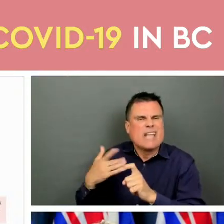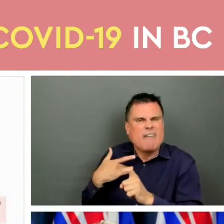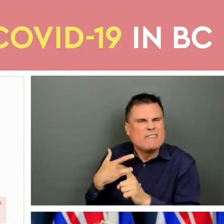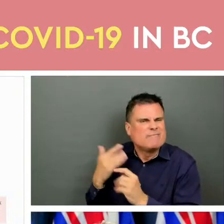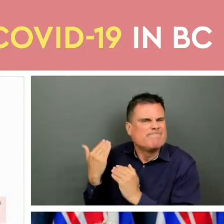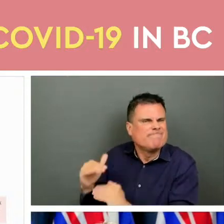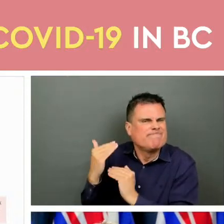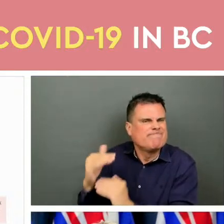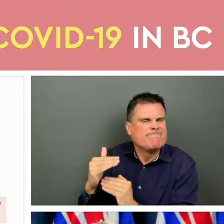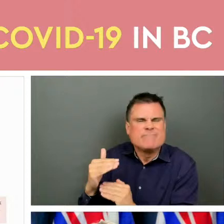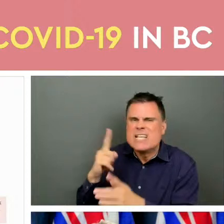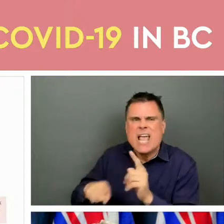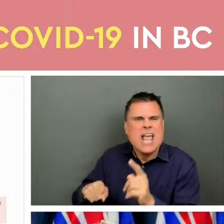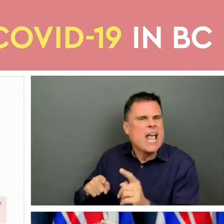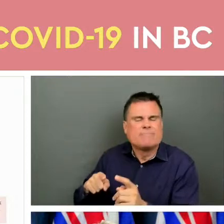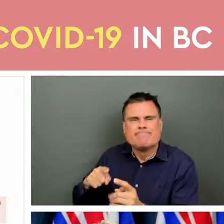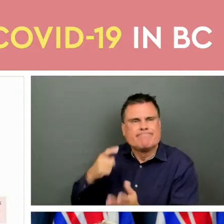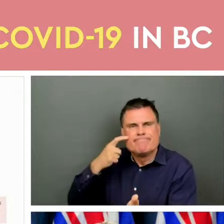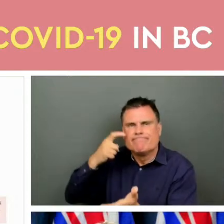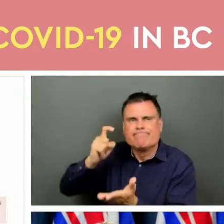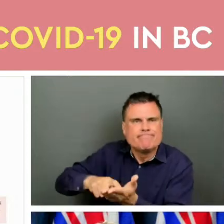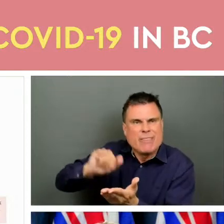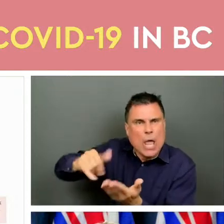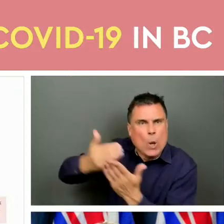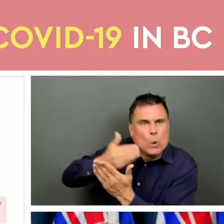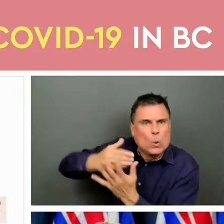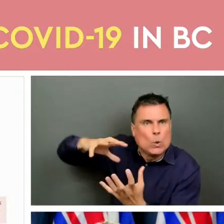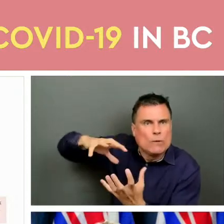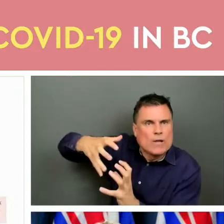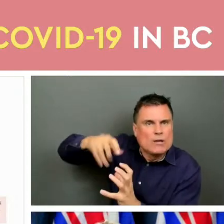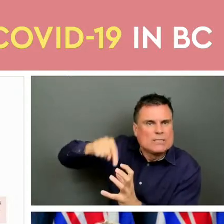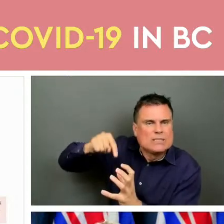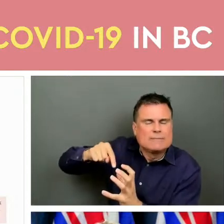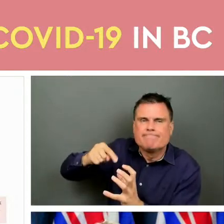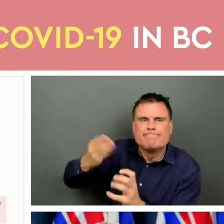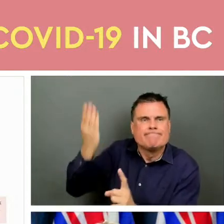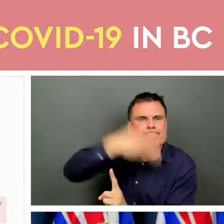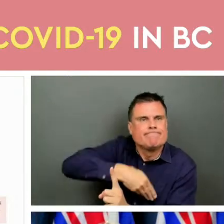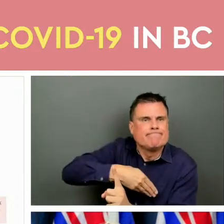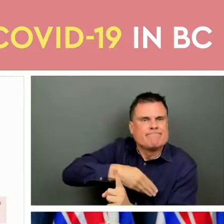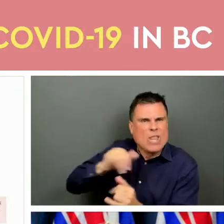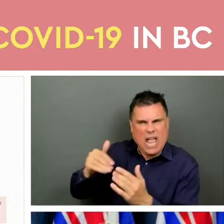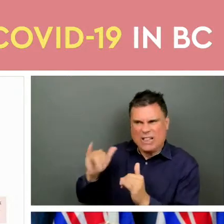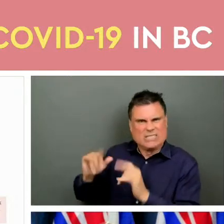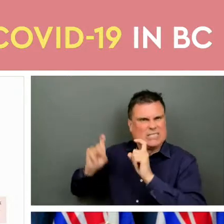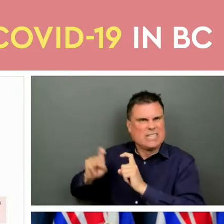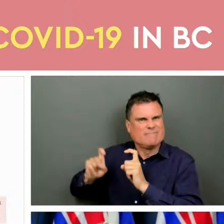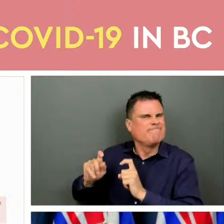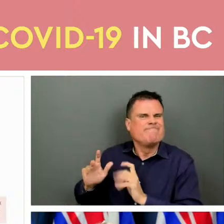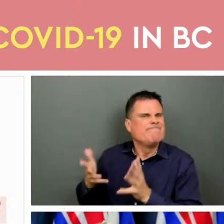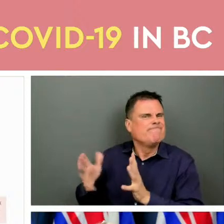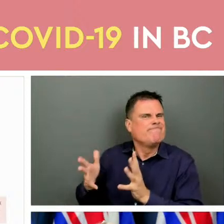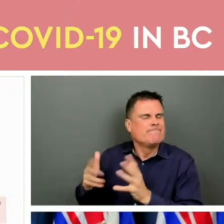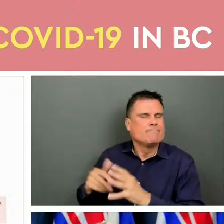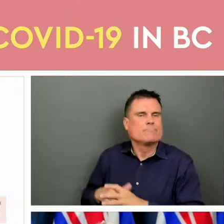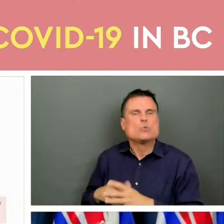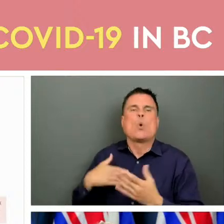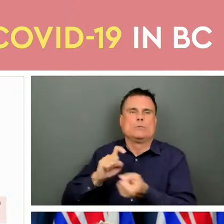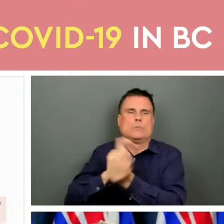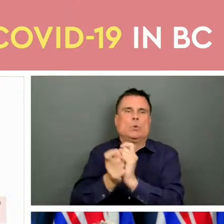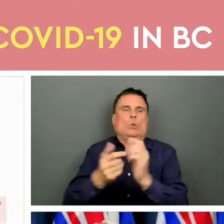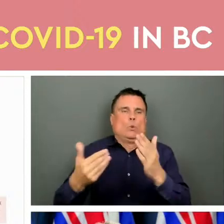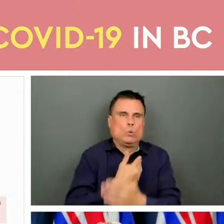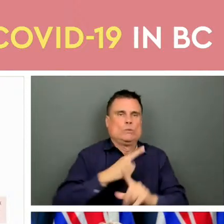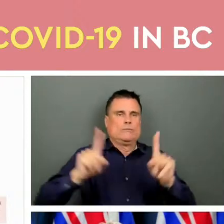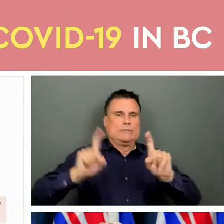single variant or every different strain of the virus that is circulating in the province. And as we get smaller and smaller